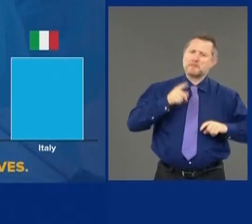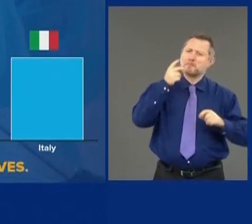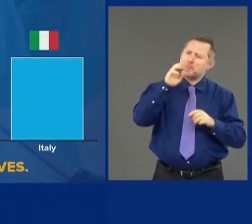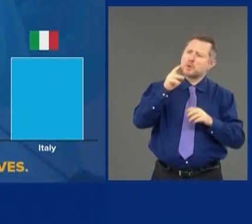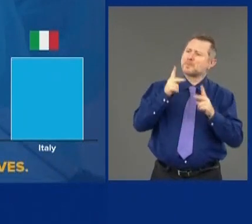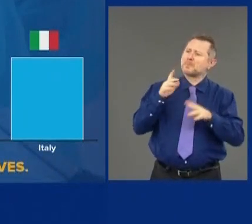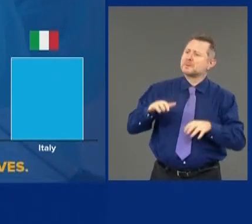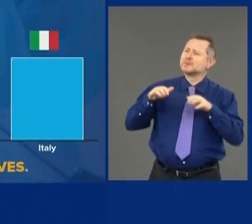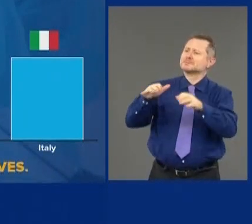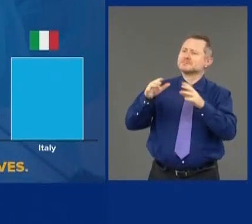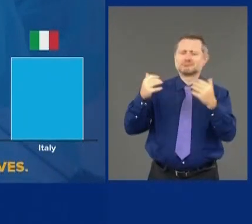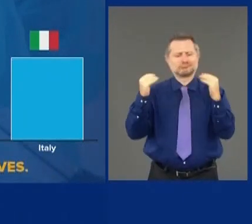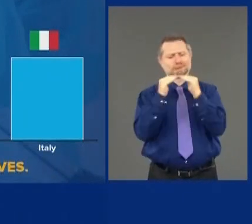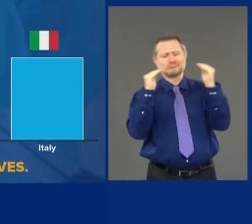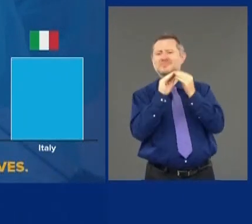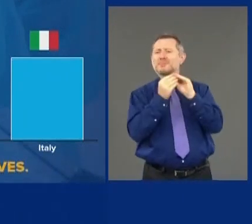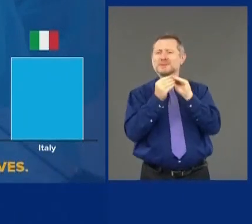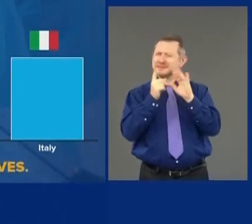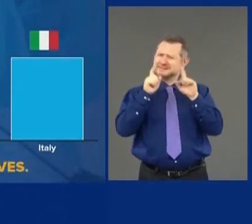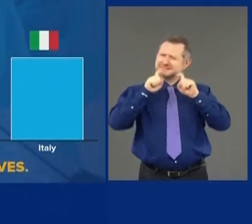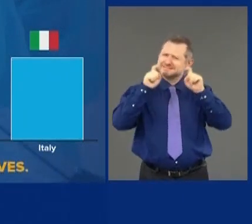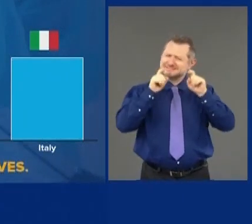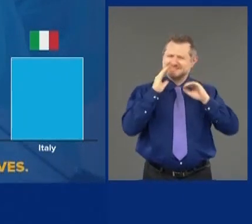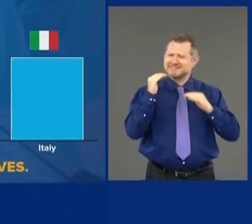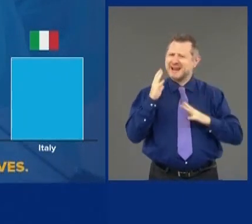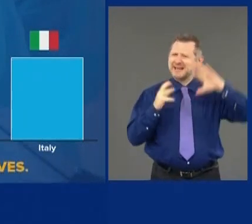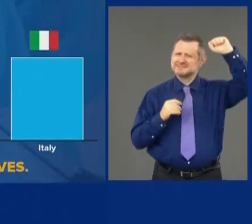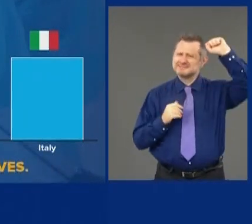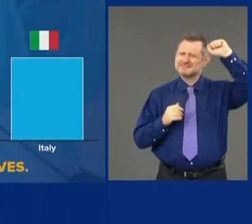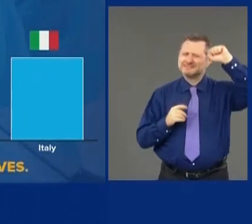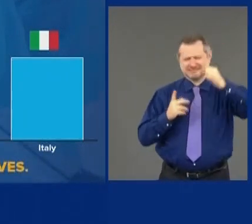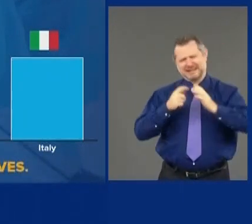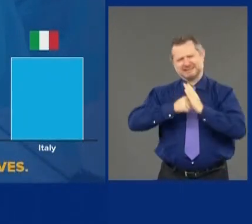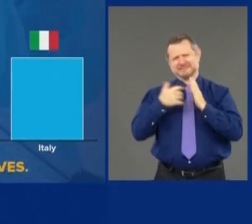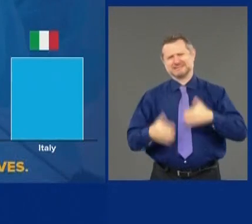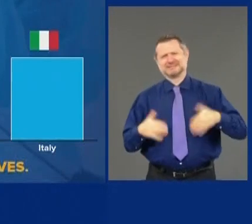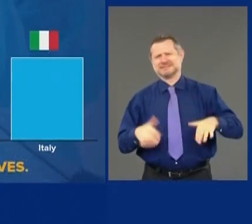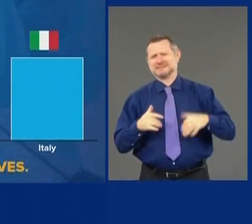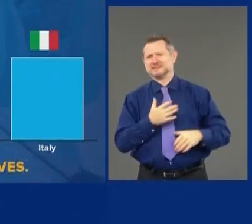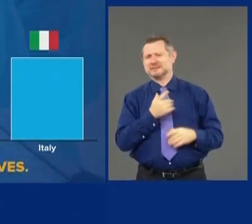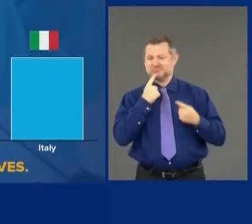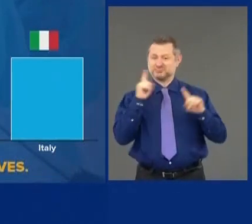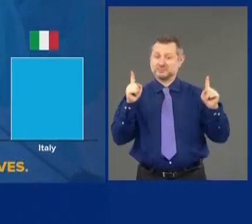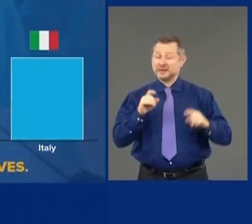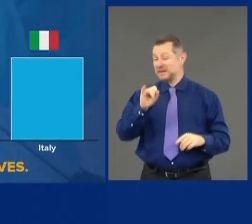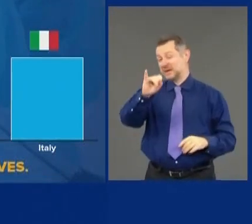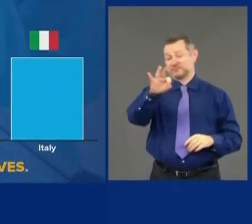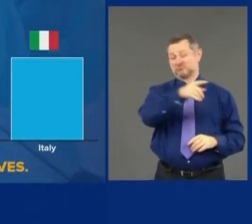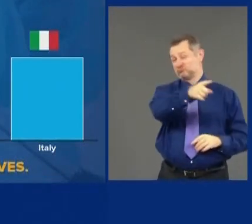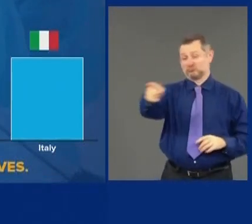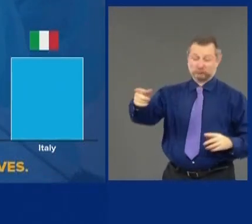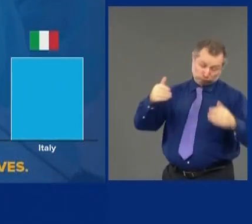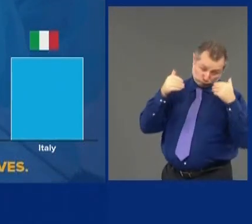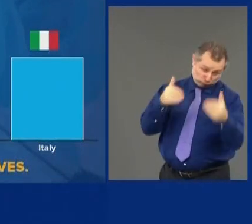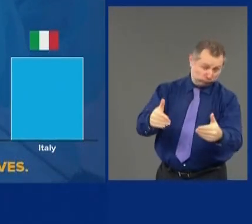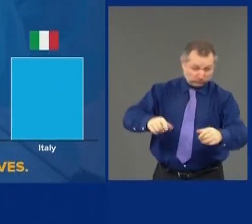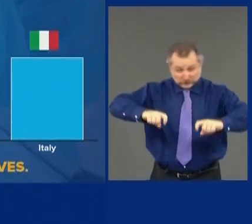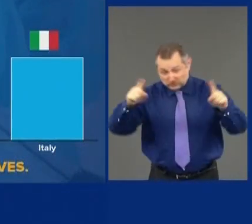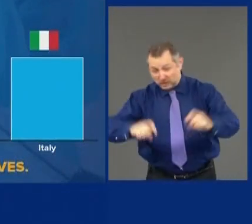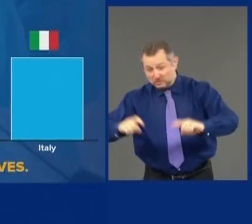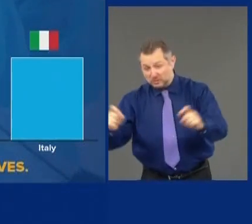key to our success. If you test, you will find people who are